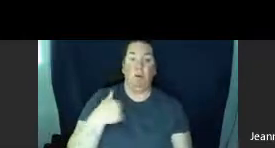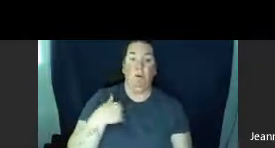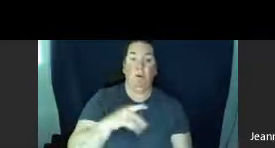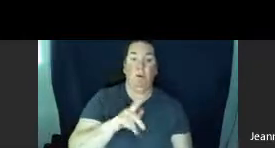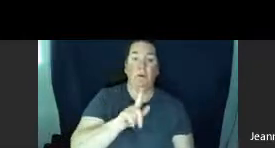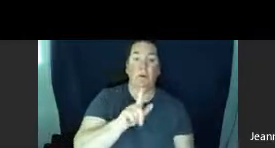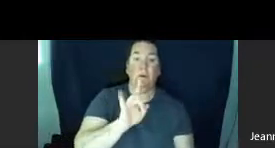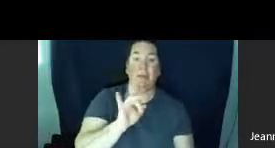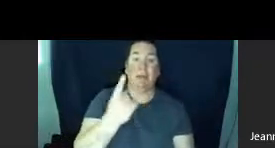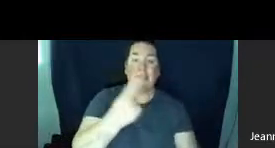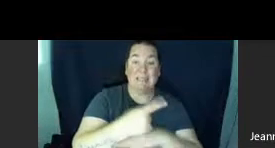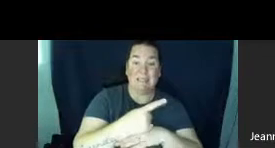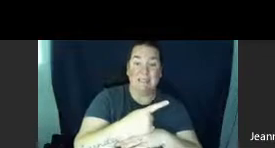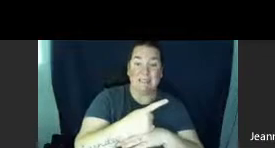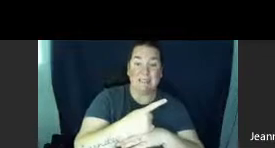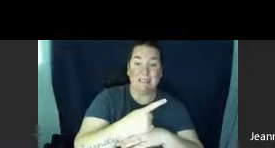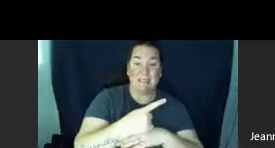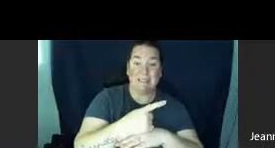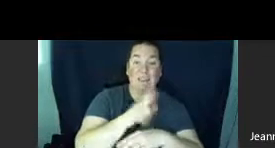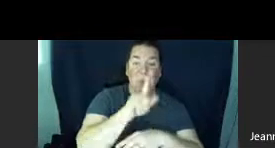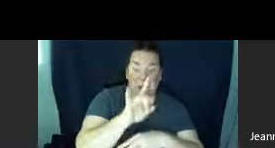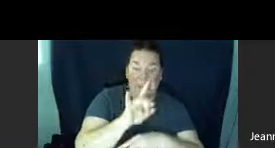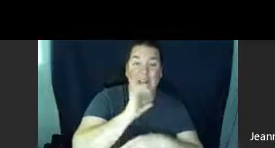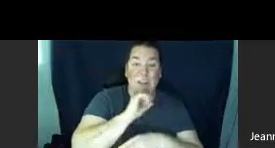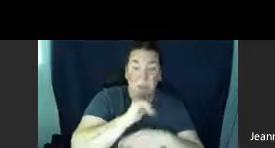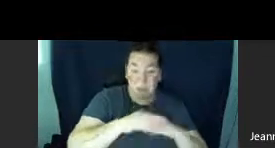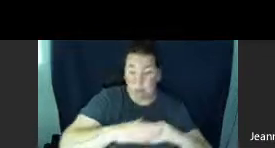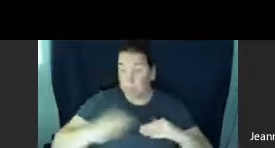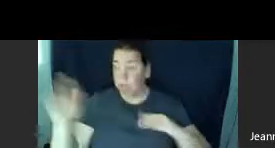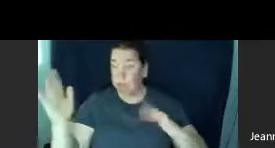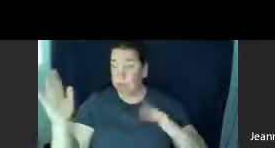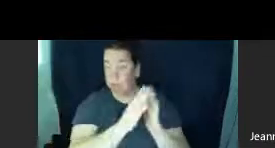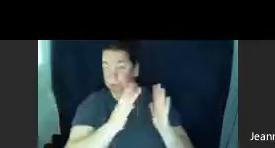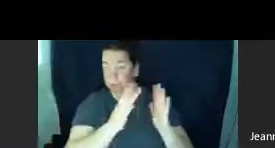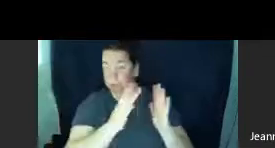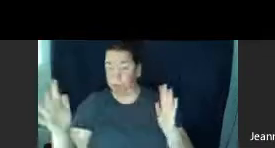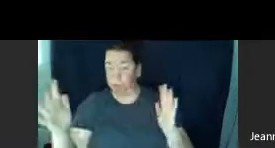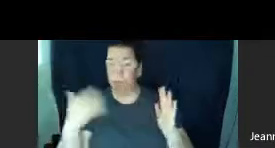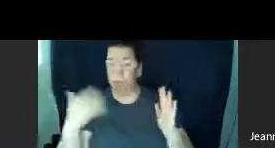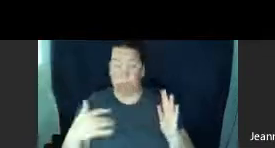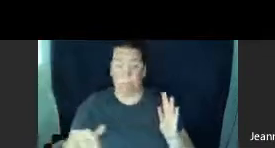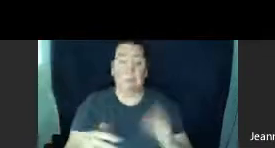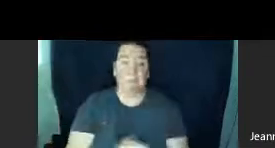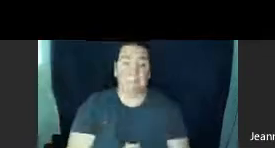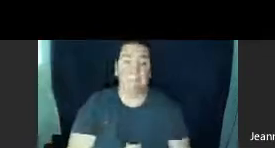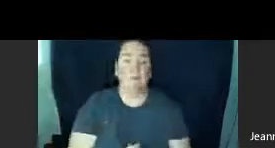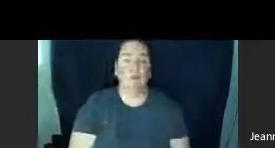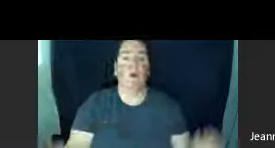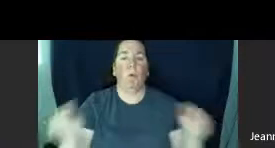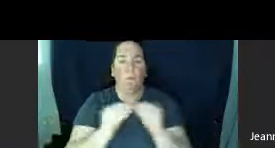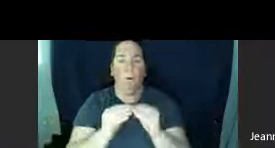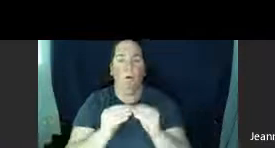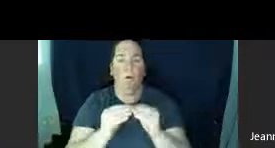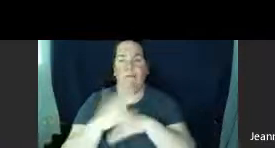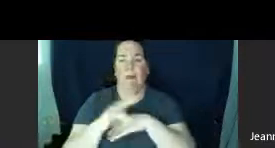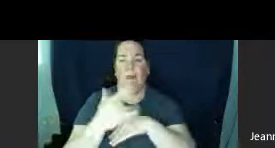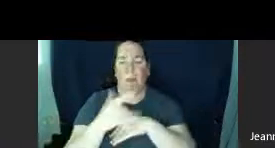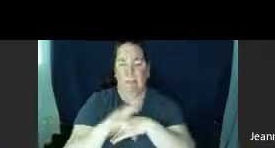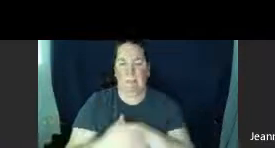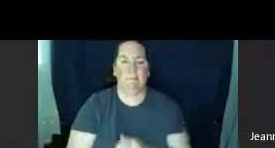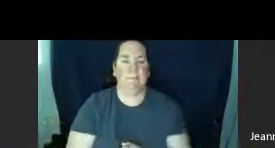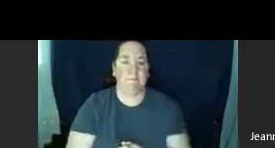not hospitalized and have mild to moderate COVID-19 symptoms and are at risk for progression to severe COVID-19. It's